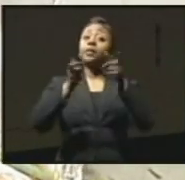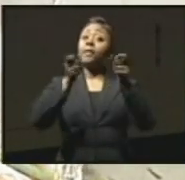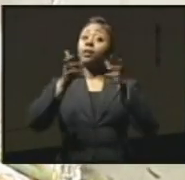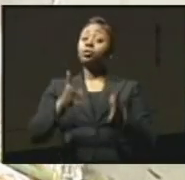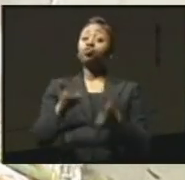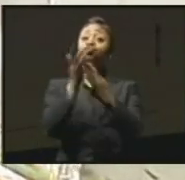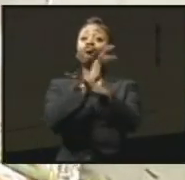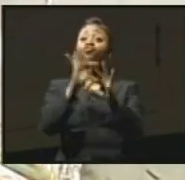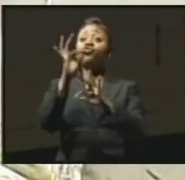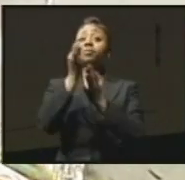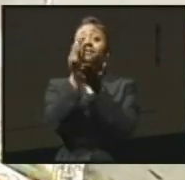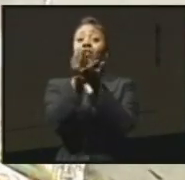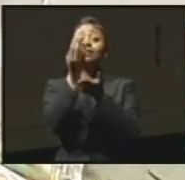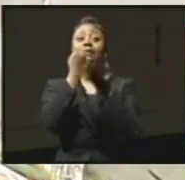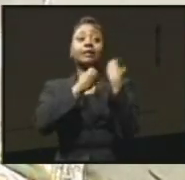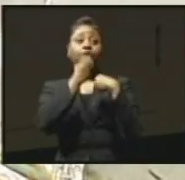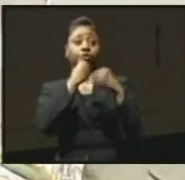Dinner.